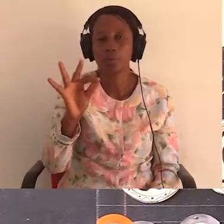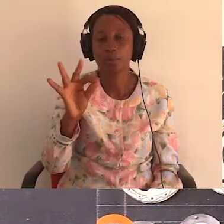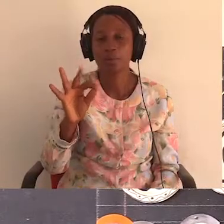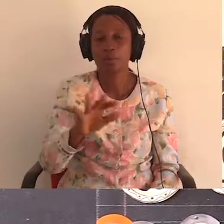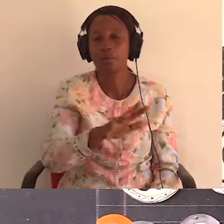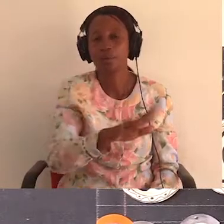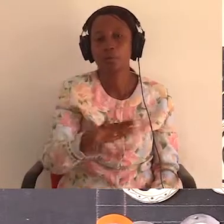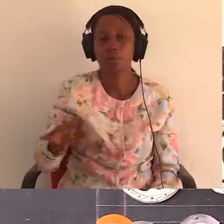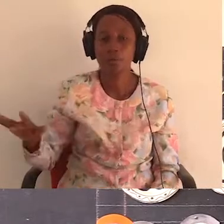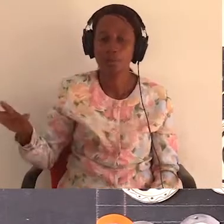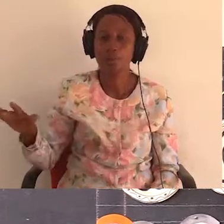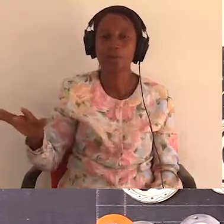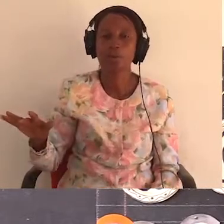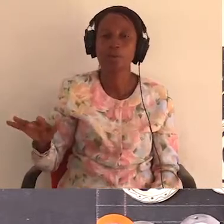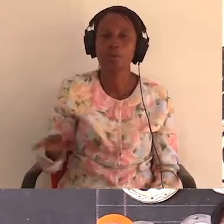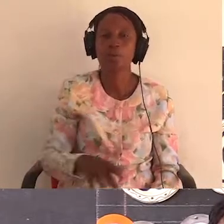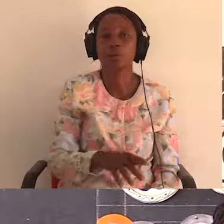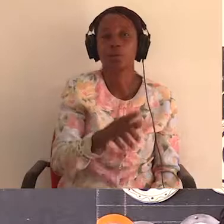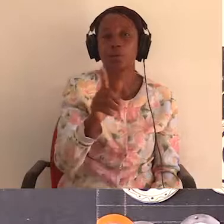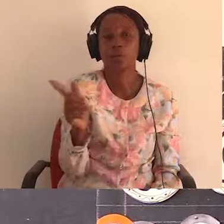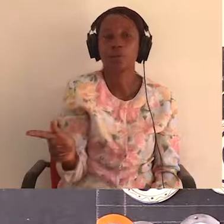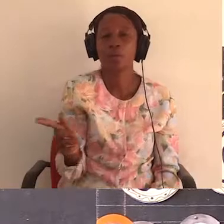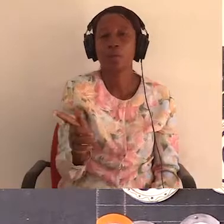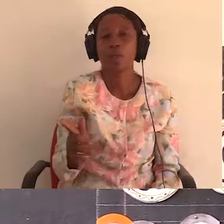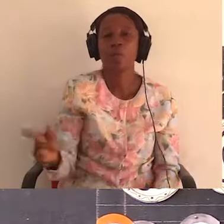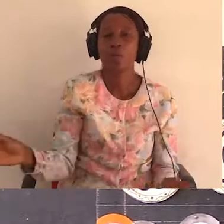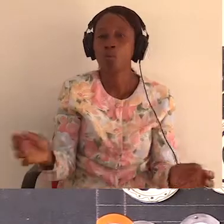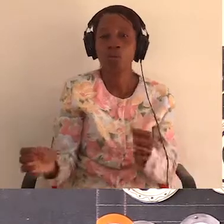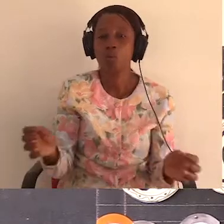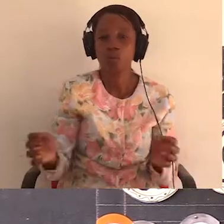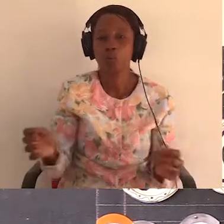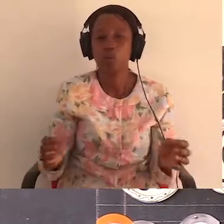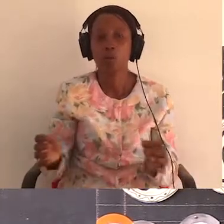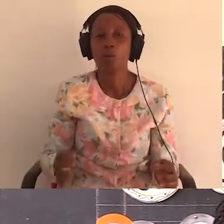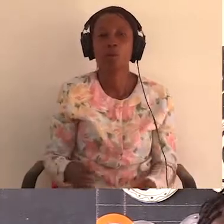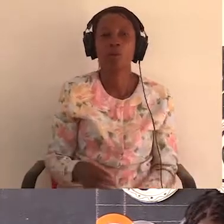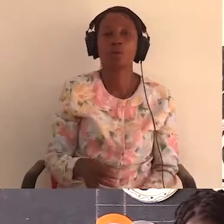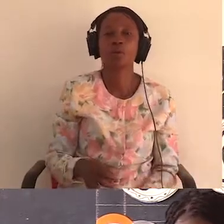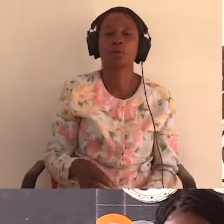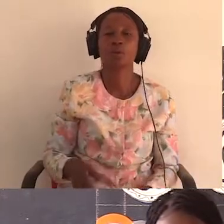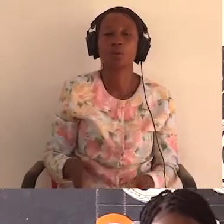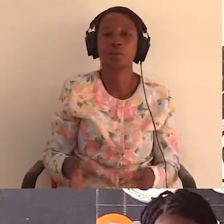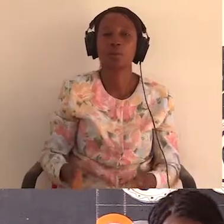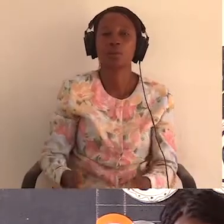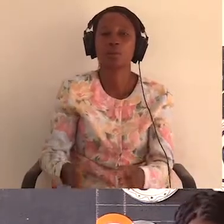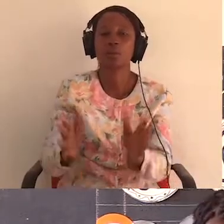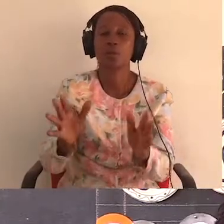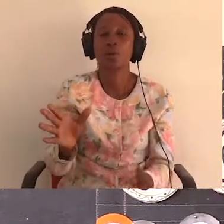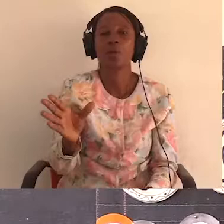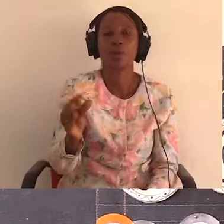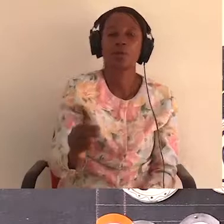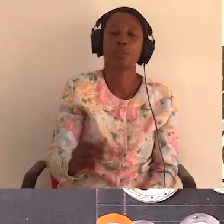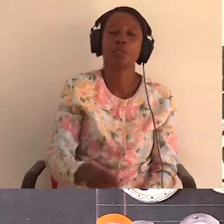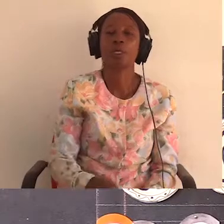first. The water gurgles down the drain. The water gurgles down the drain with a G, G,